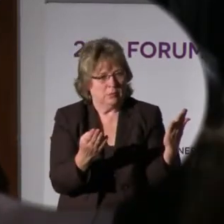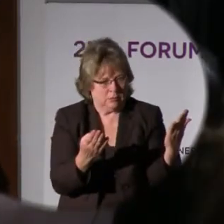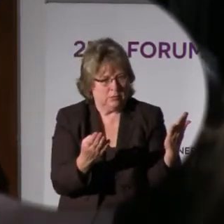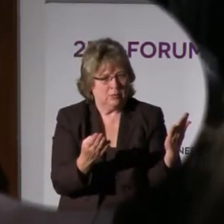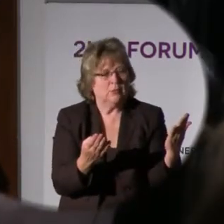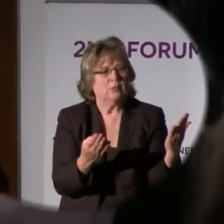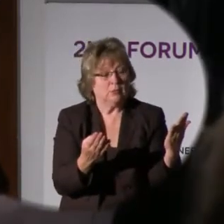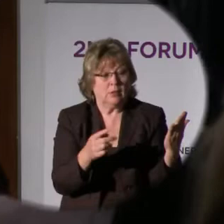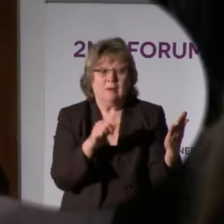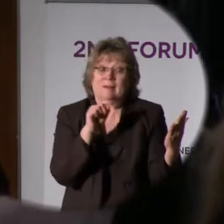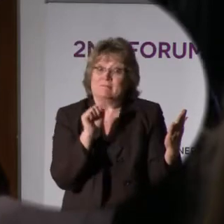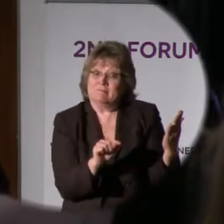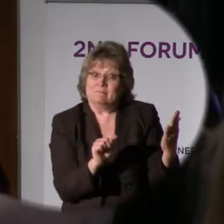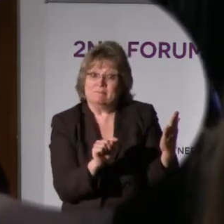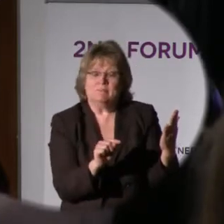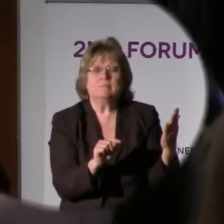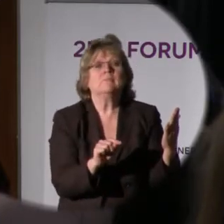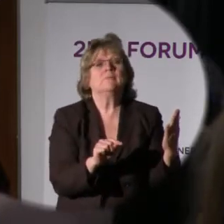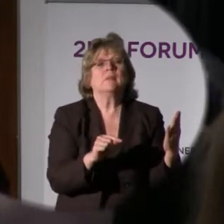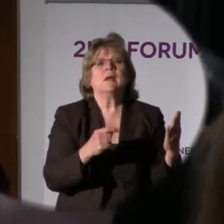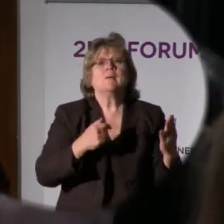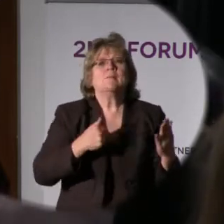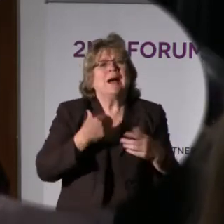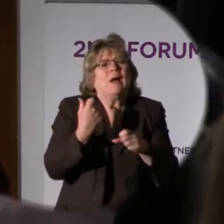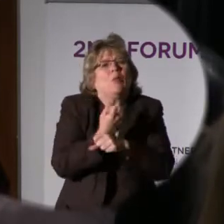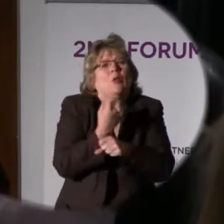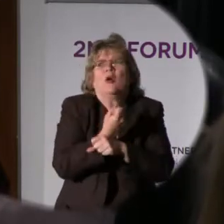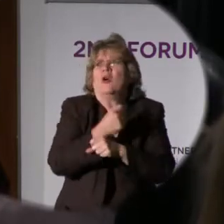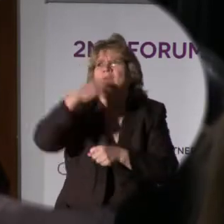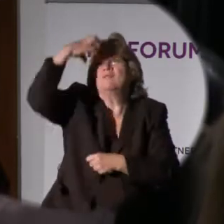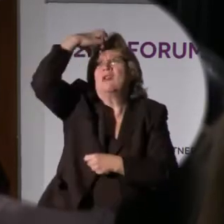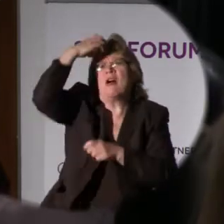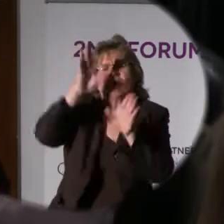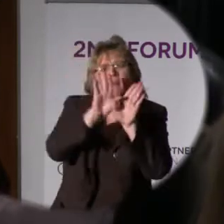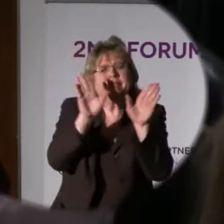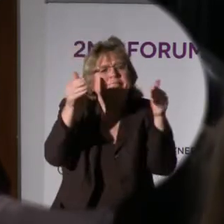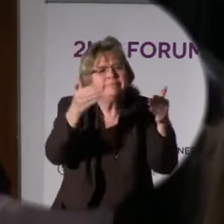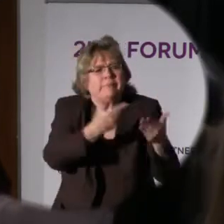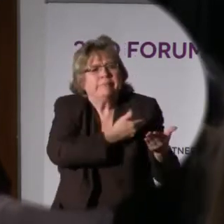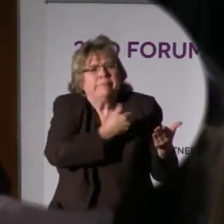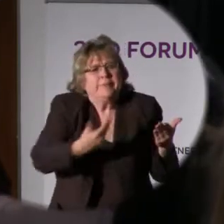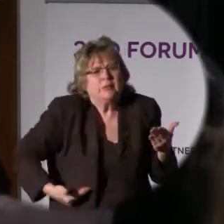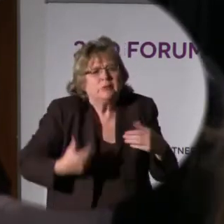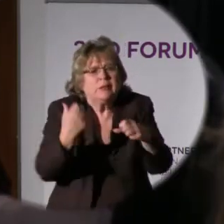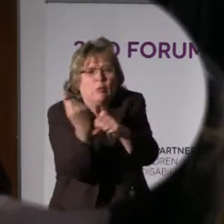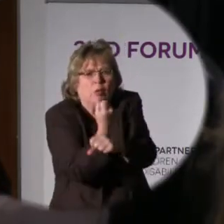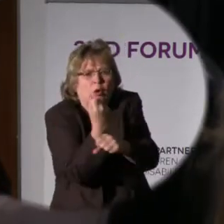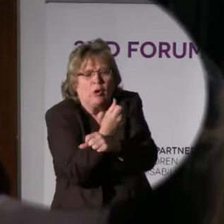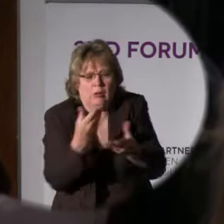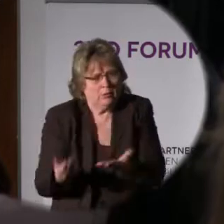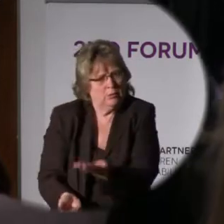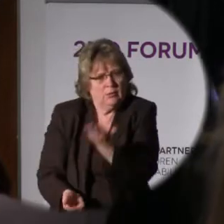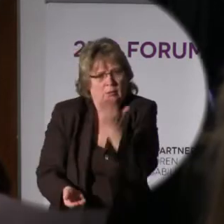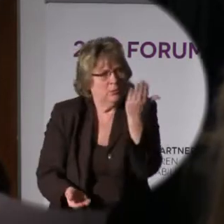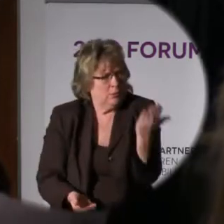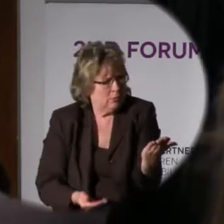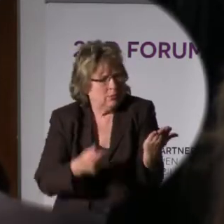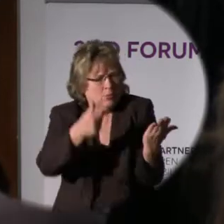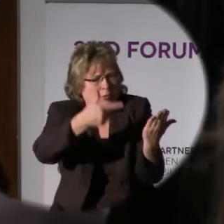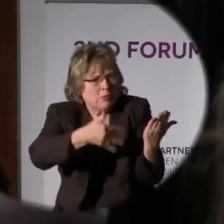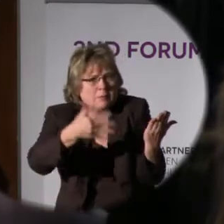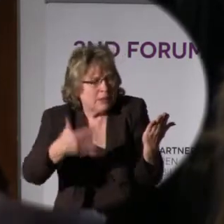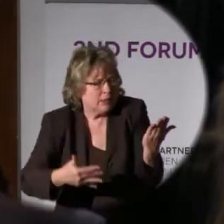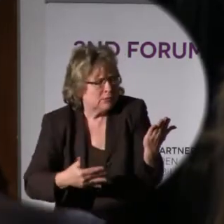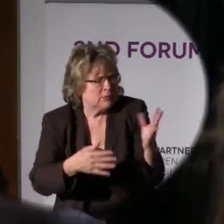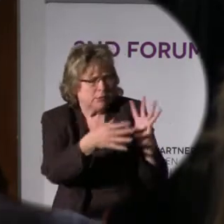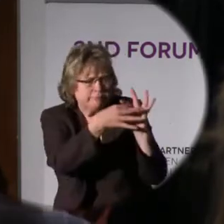was launched with the UNICEF and other stakeholders are currently working on an action plan